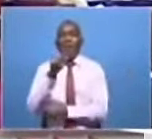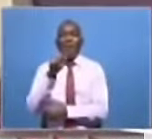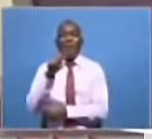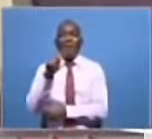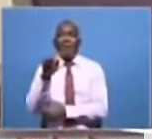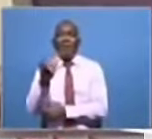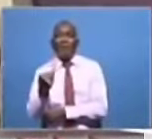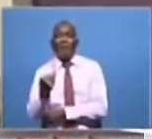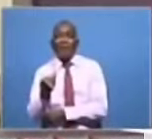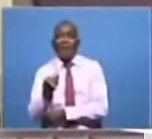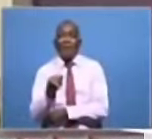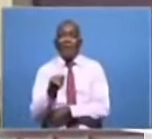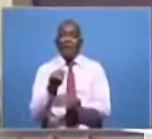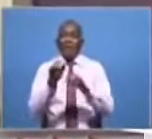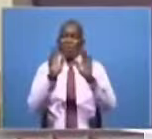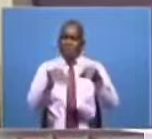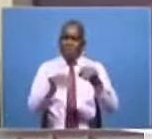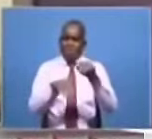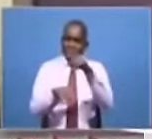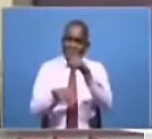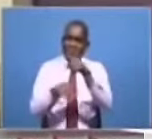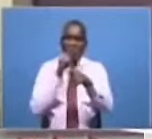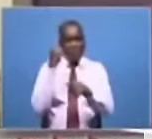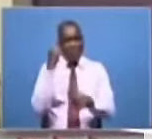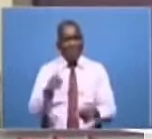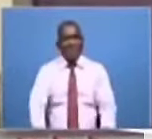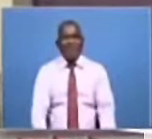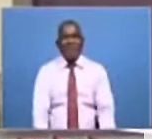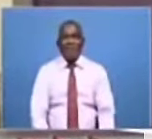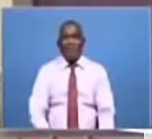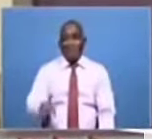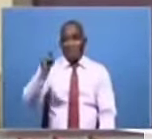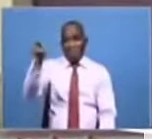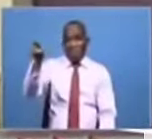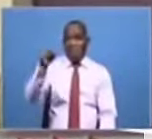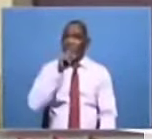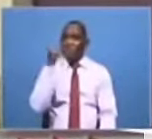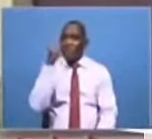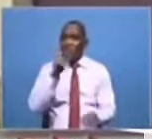lord, you seem not to understand me.